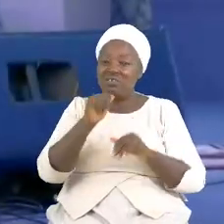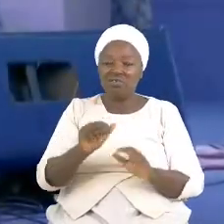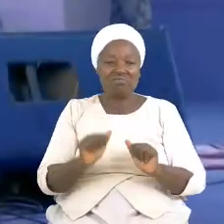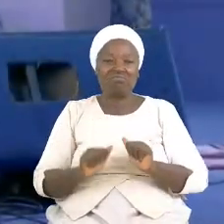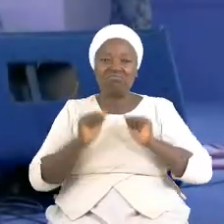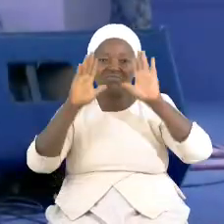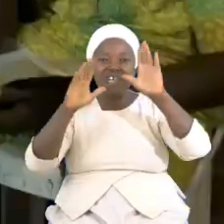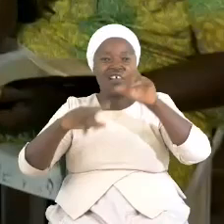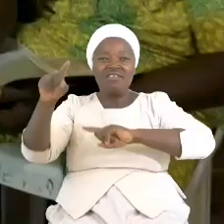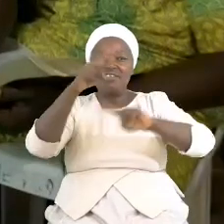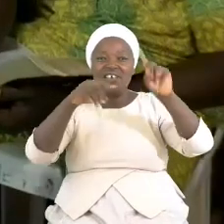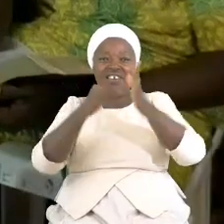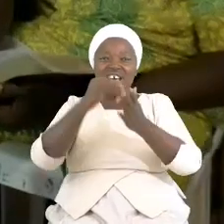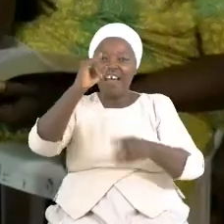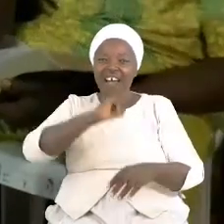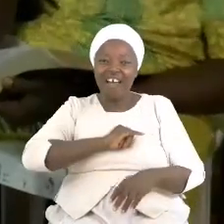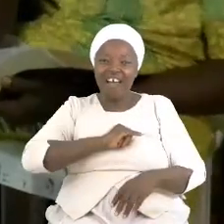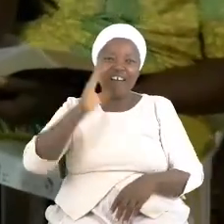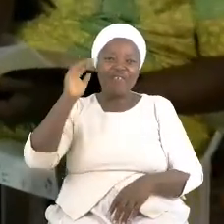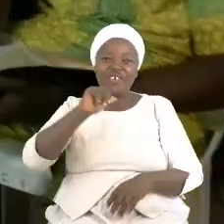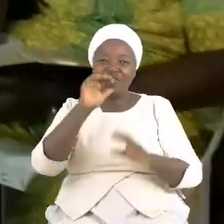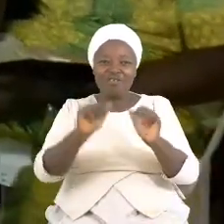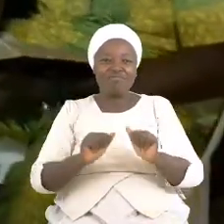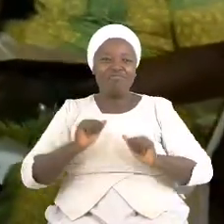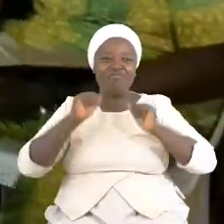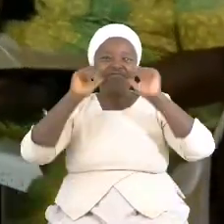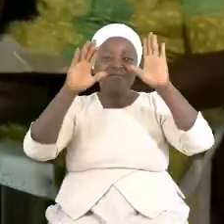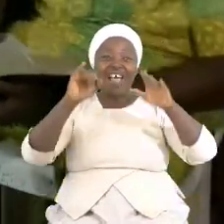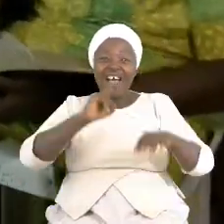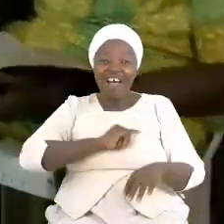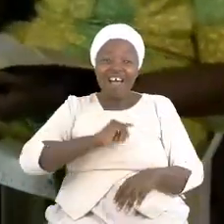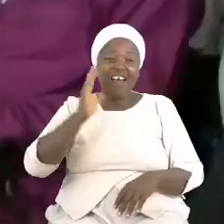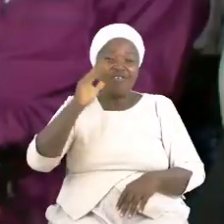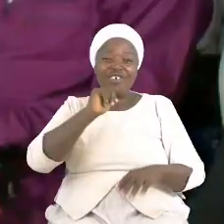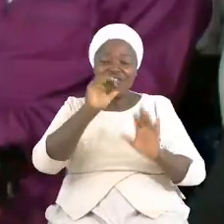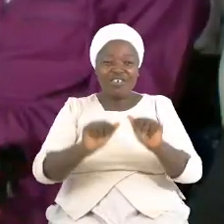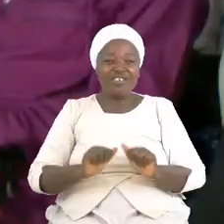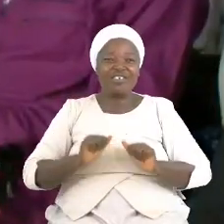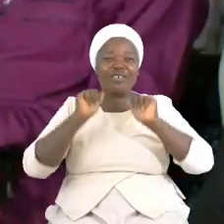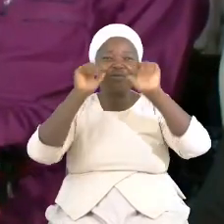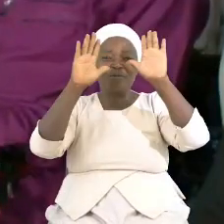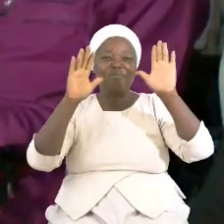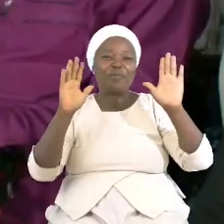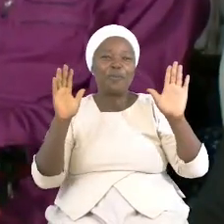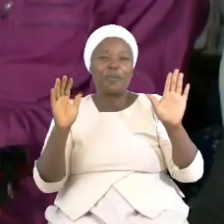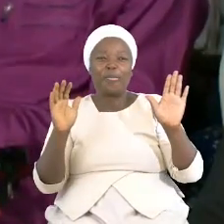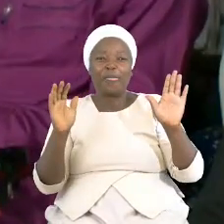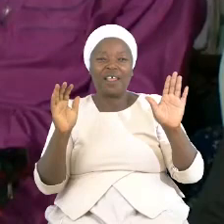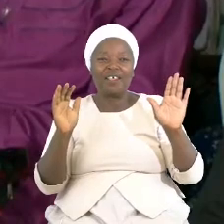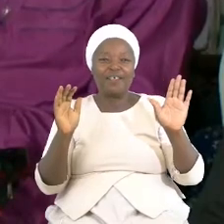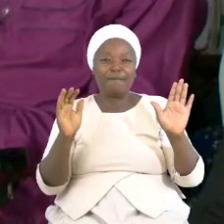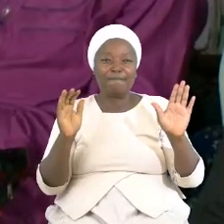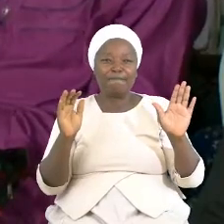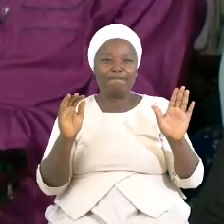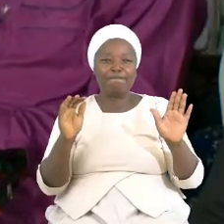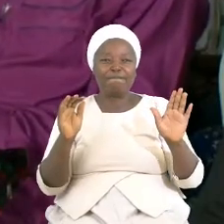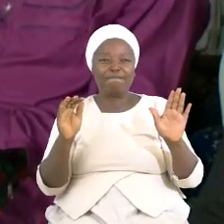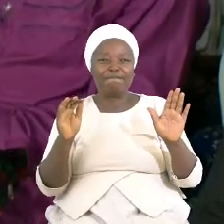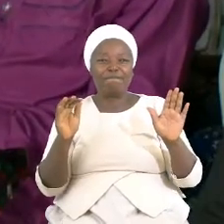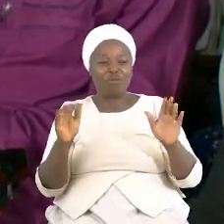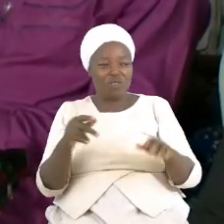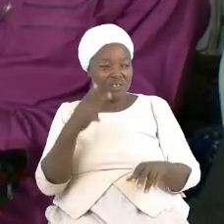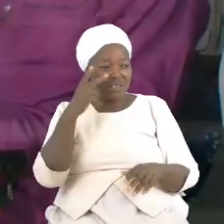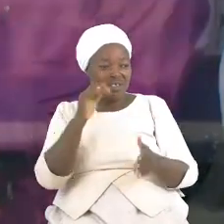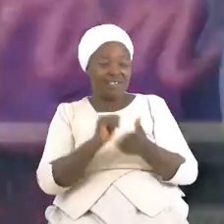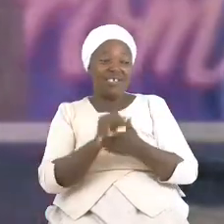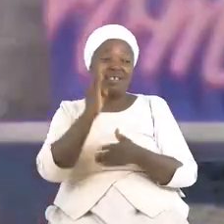will not give up. I will not give up. Look at that preacher. He